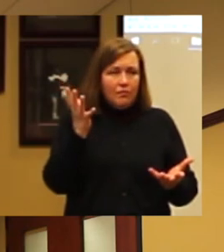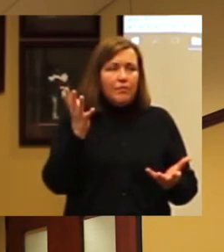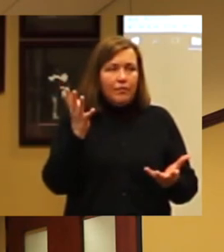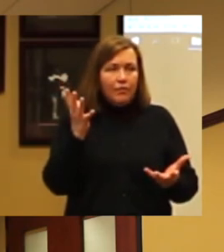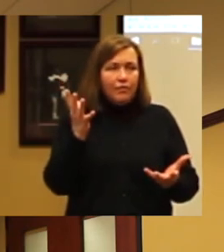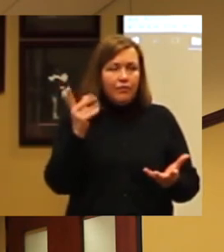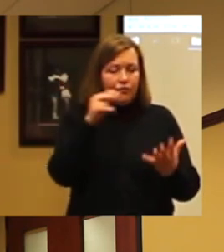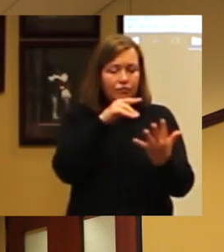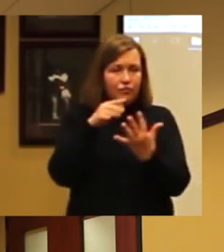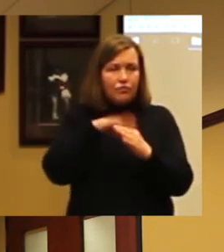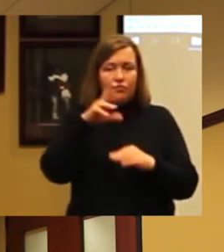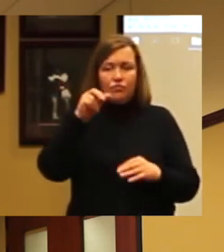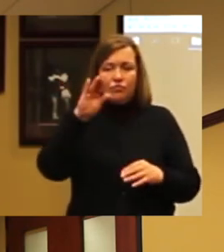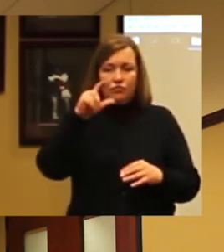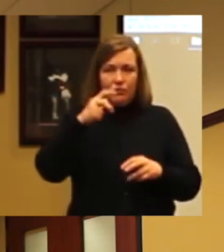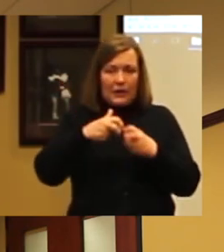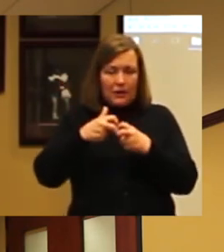scholar on racial issues in Cuba.